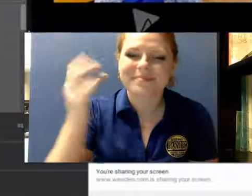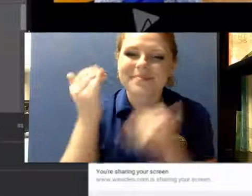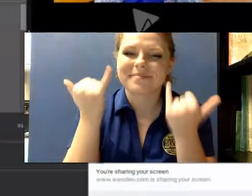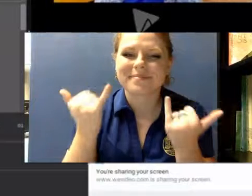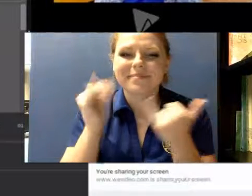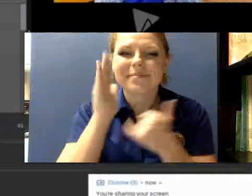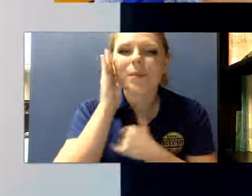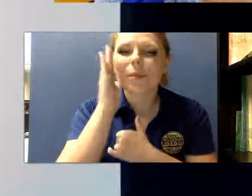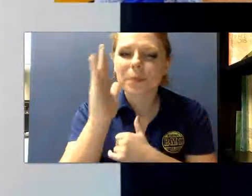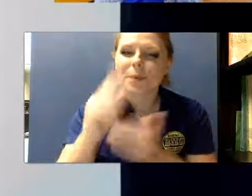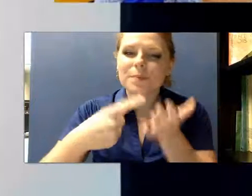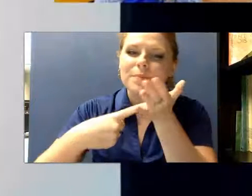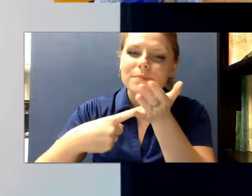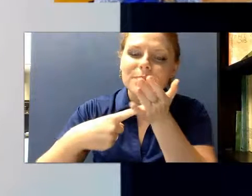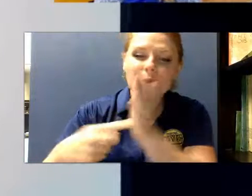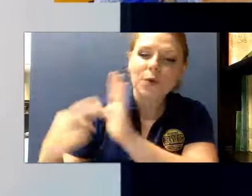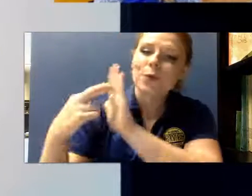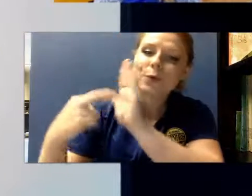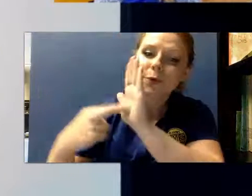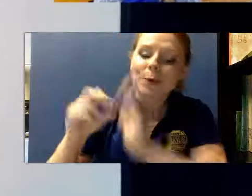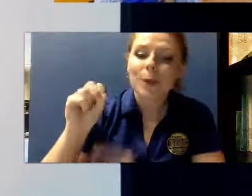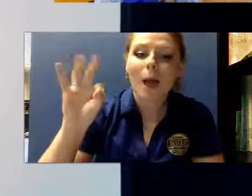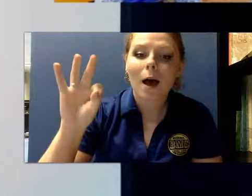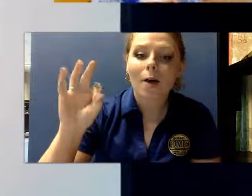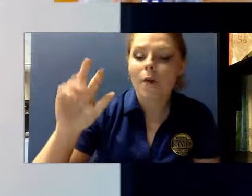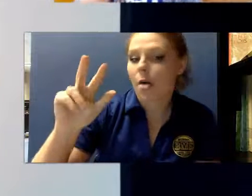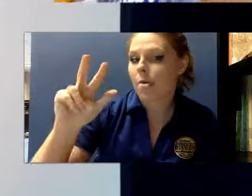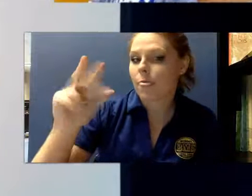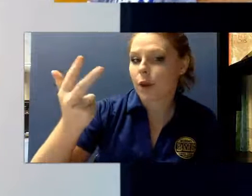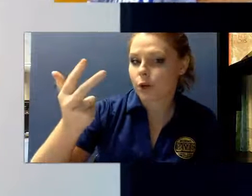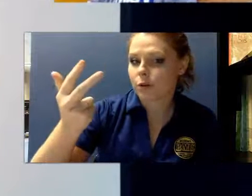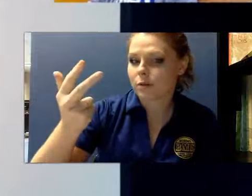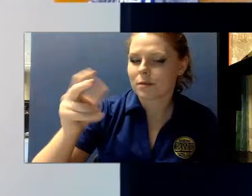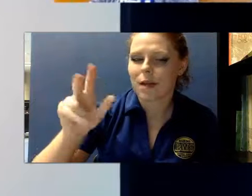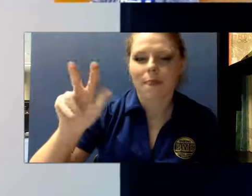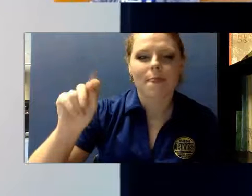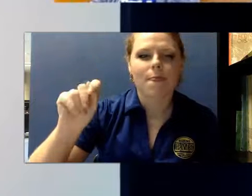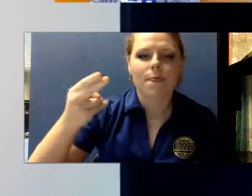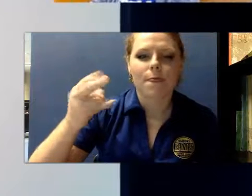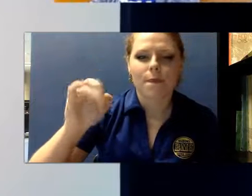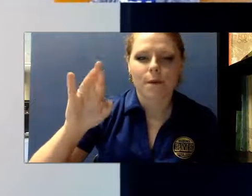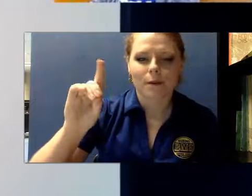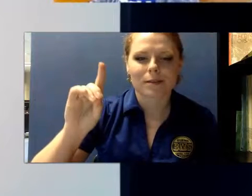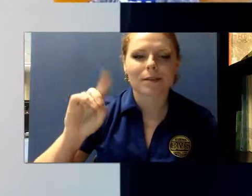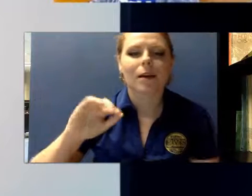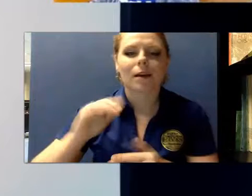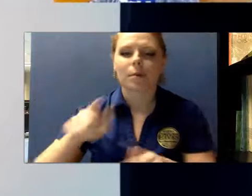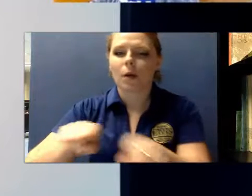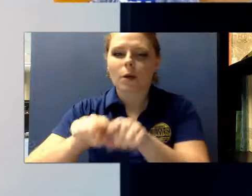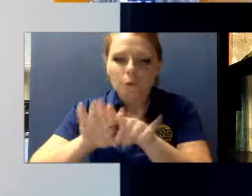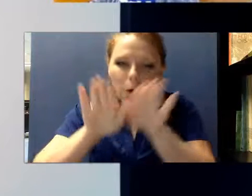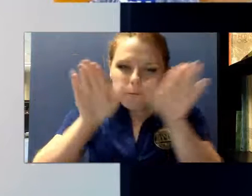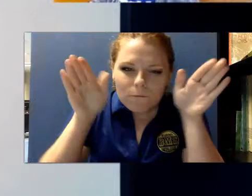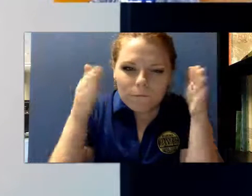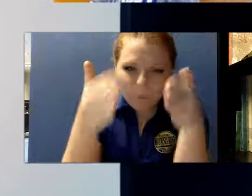Today we are going to talk about the rule of thirds and focal points. This is going to help us with our own setup for